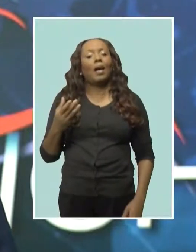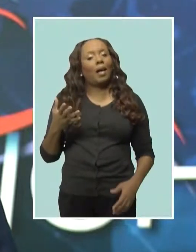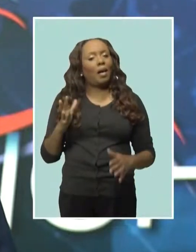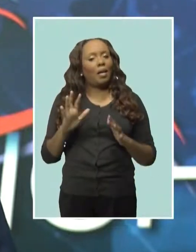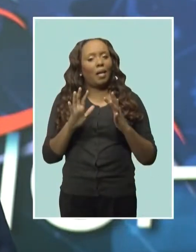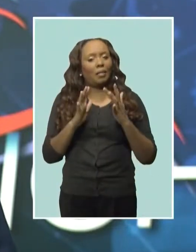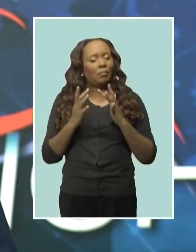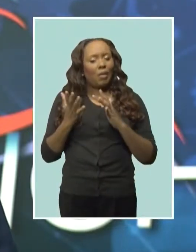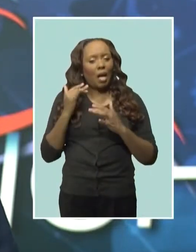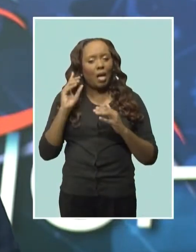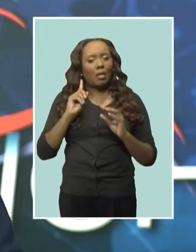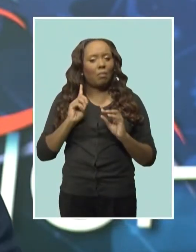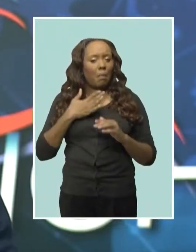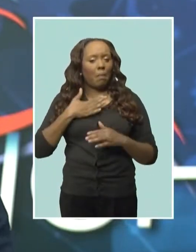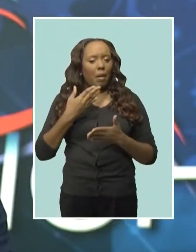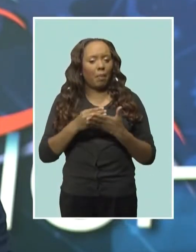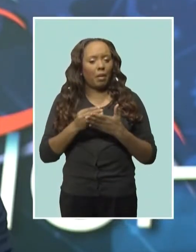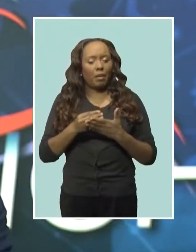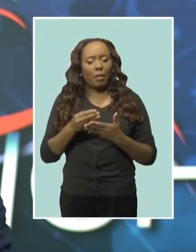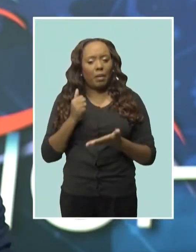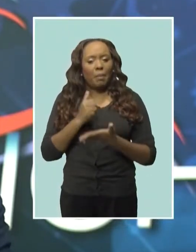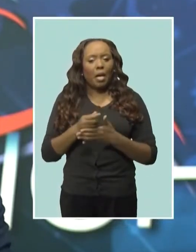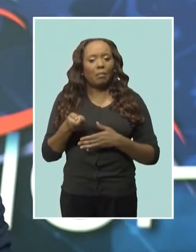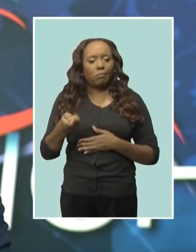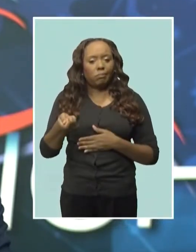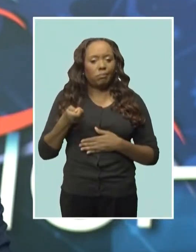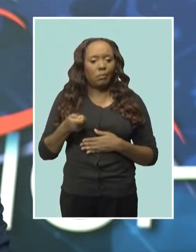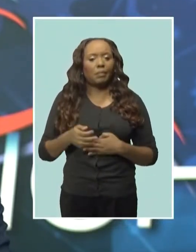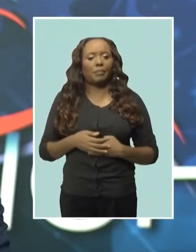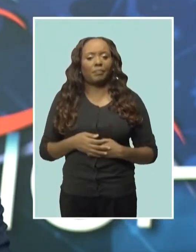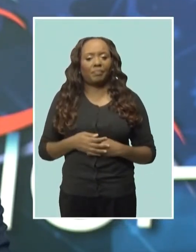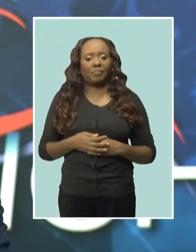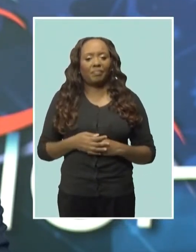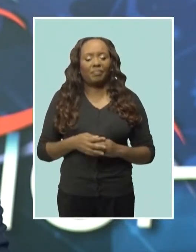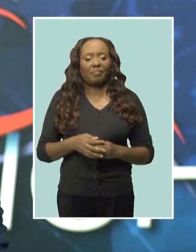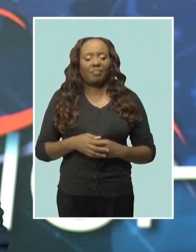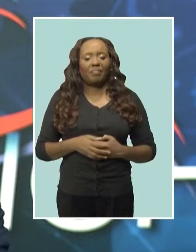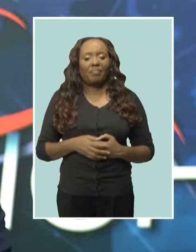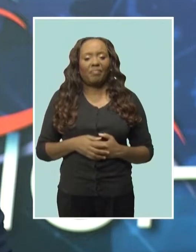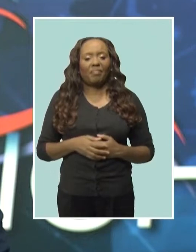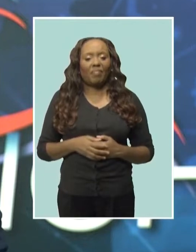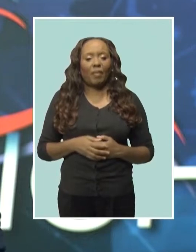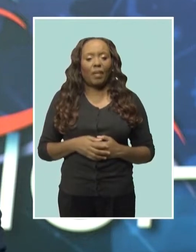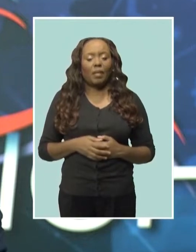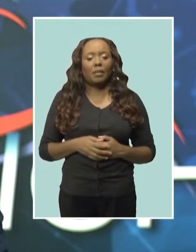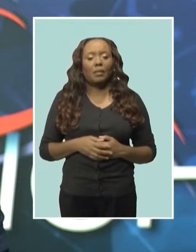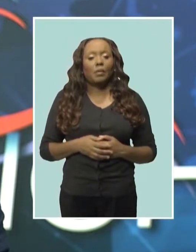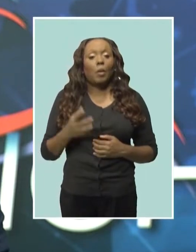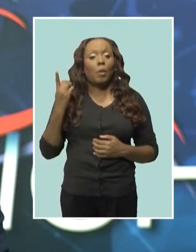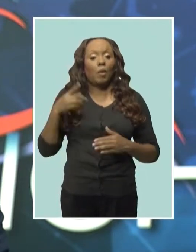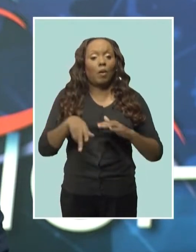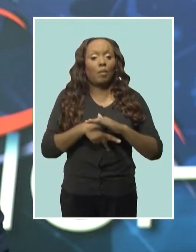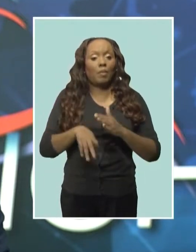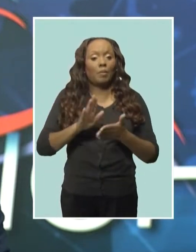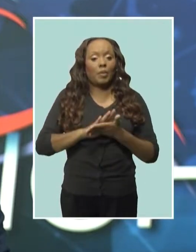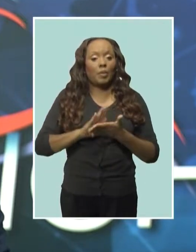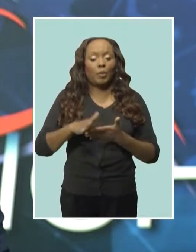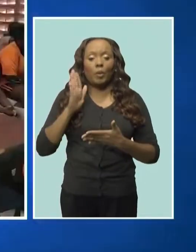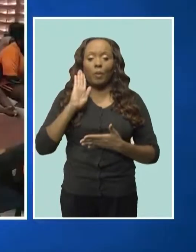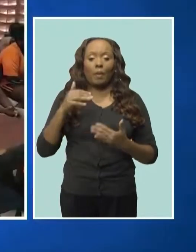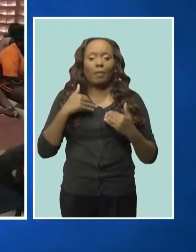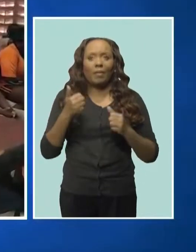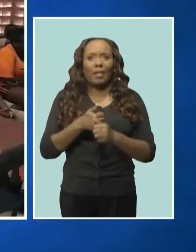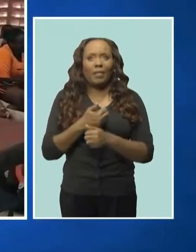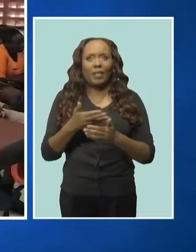Class 4 students of the Lawrence T. Gay Memorial Primary School will have all the tools they need to write the 2024 Barbados Secondary